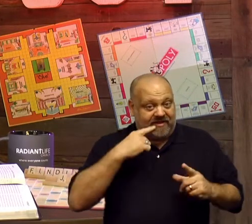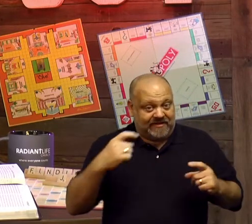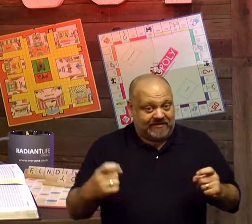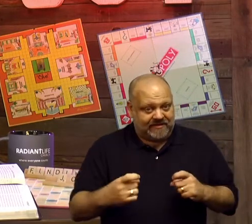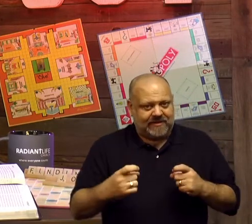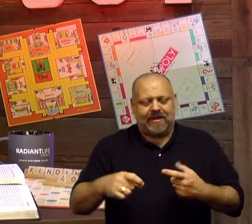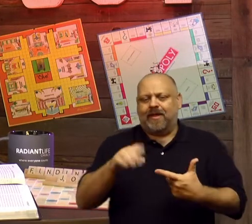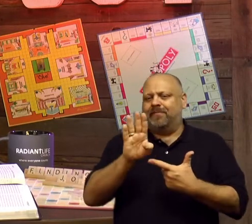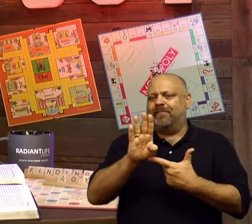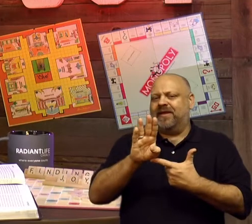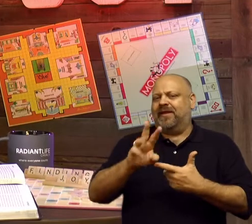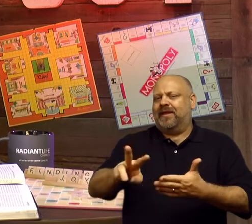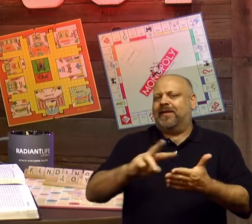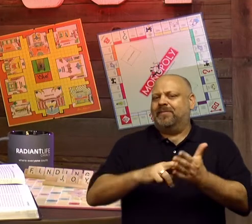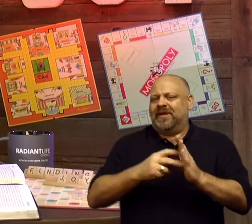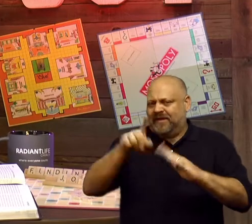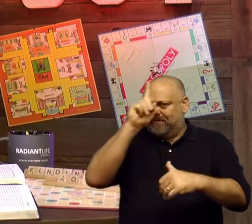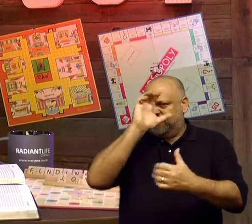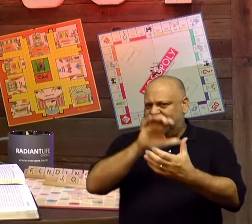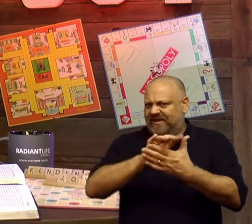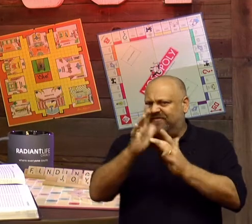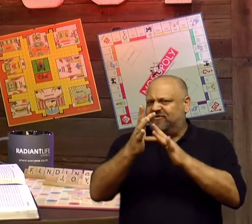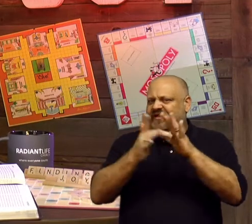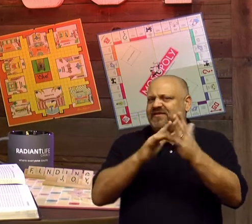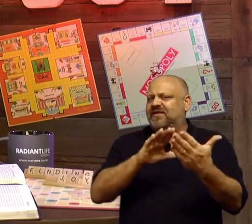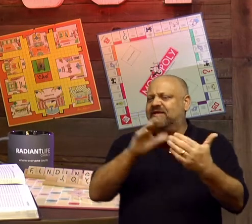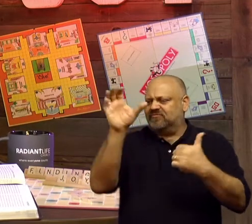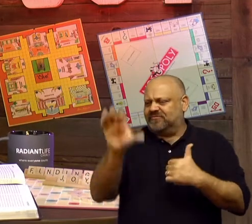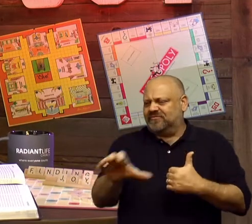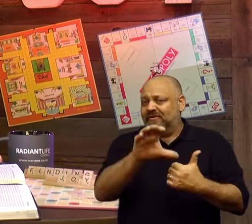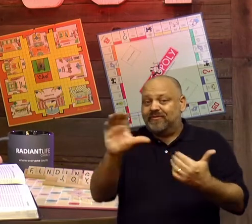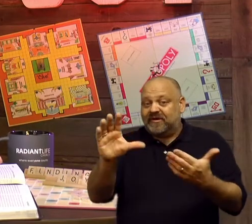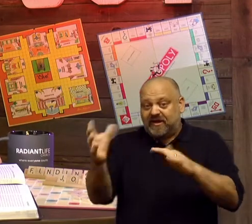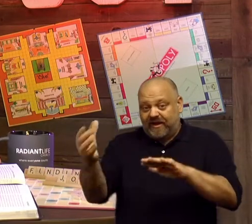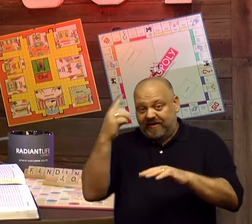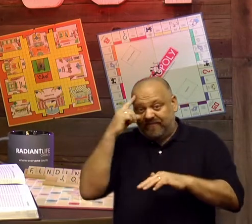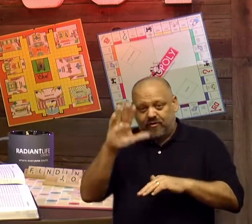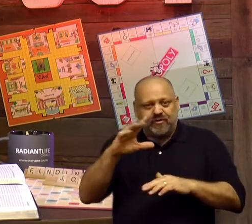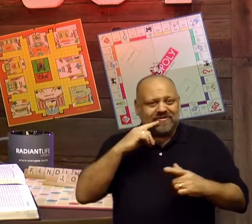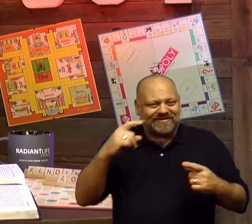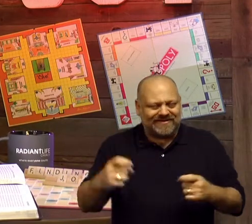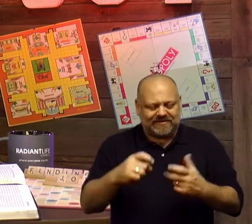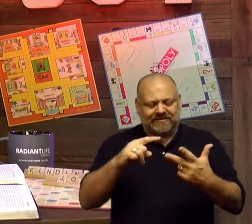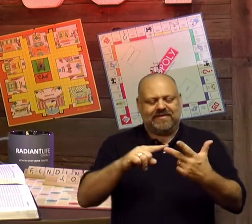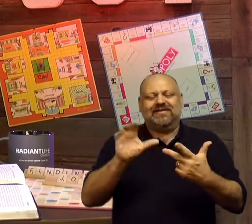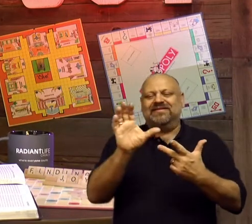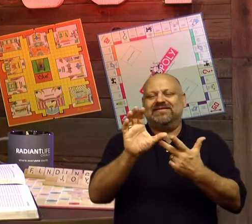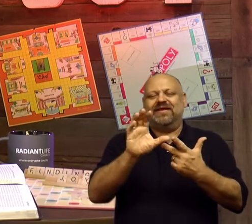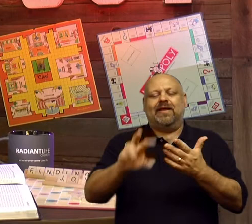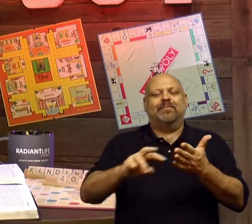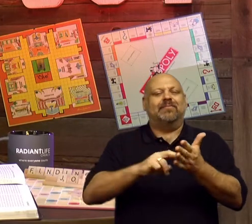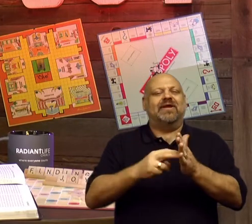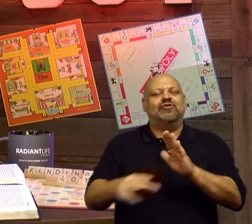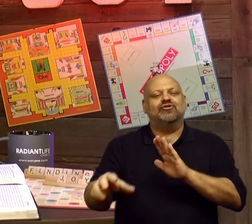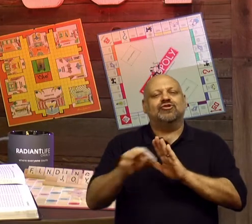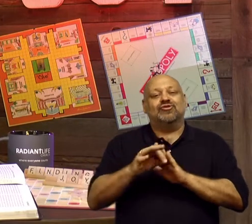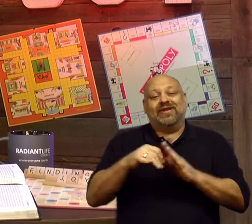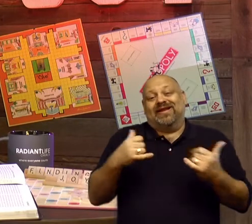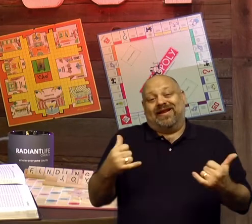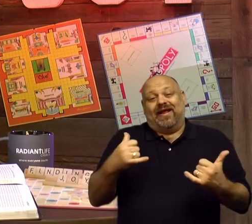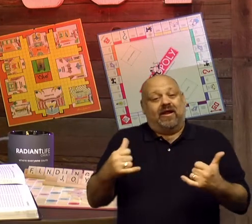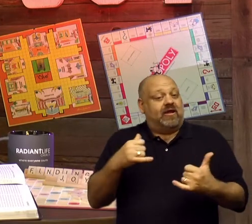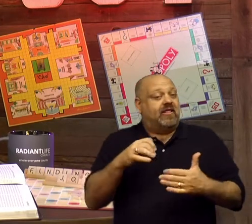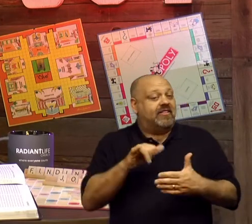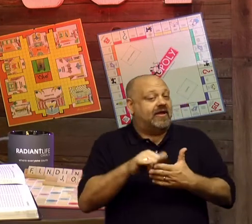you have sinned. The letter B stands for believe that Jesus died on the cross for your sins. And the letter C stands for choose.